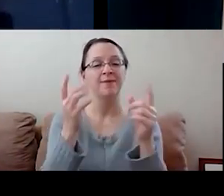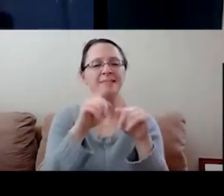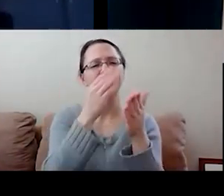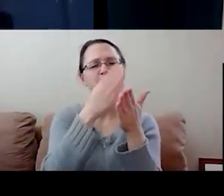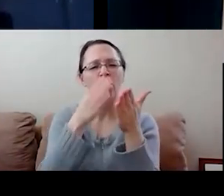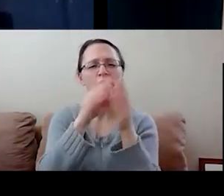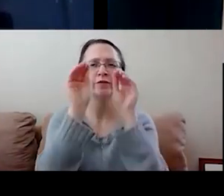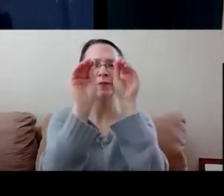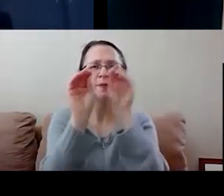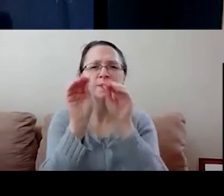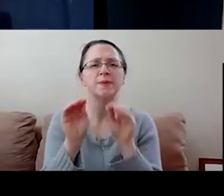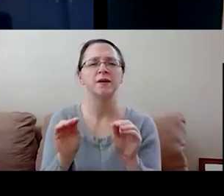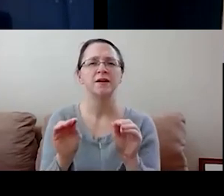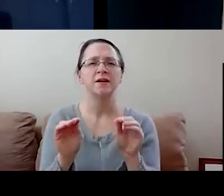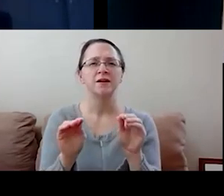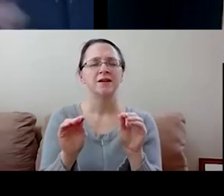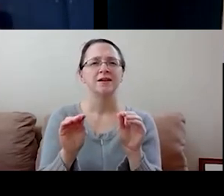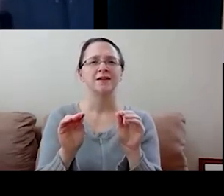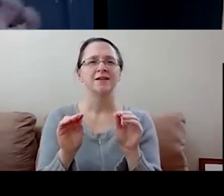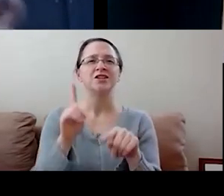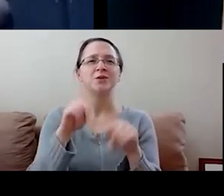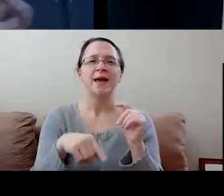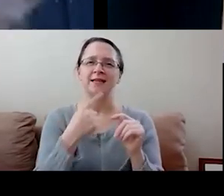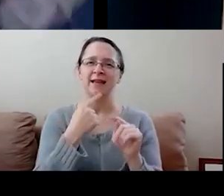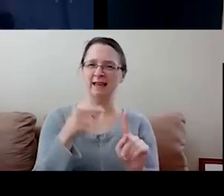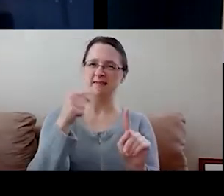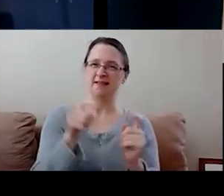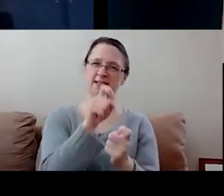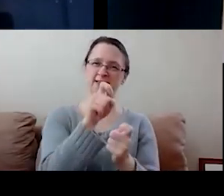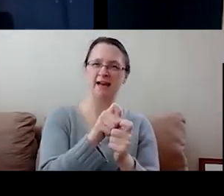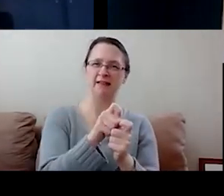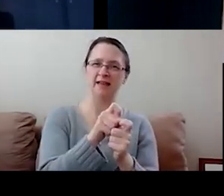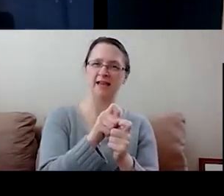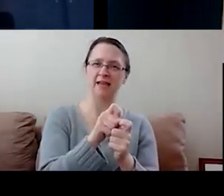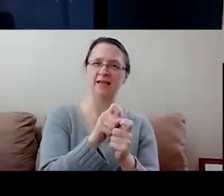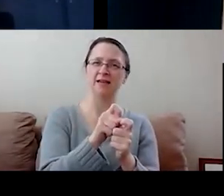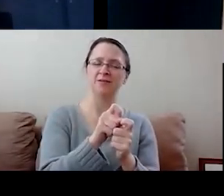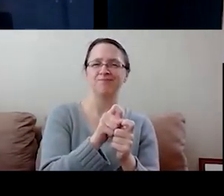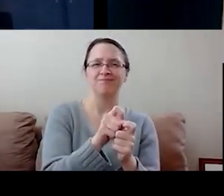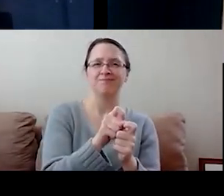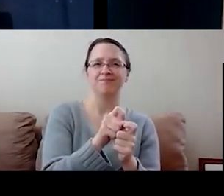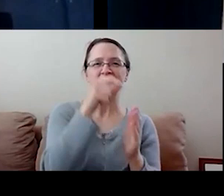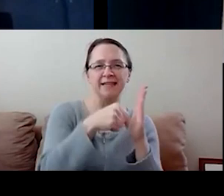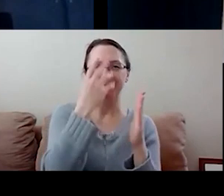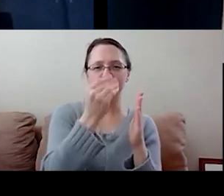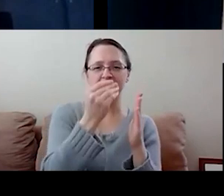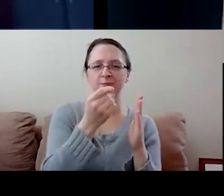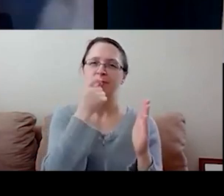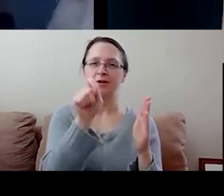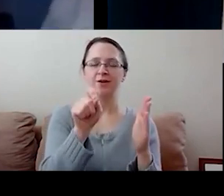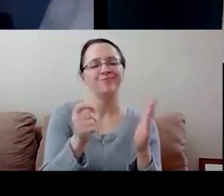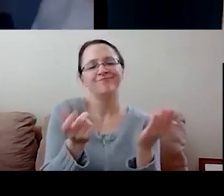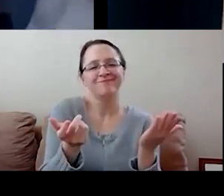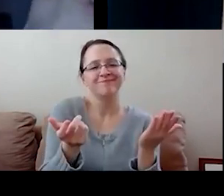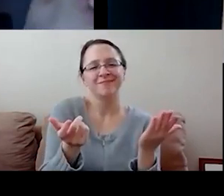really does not say, oh, this is exactly what I used to generate that this is deep sleep. It's kind of like, okay, I